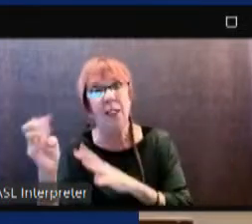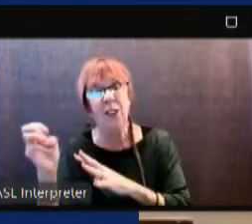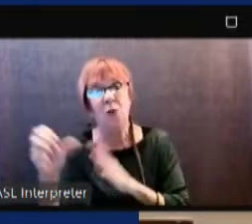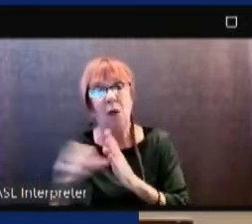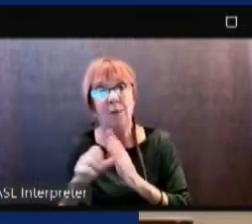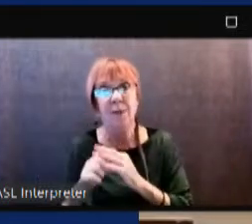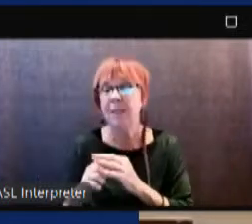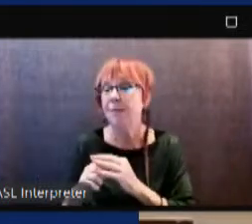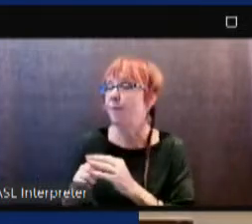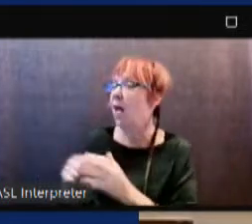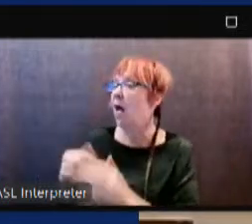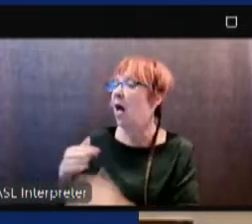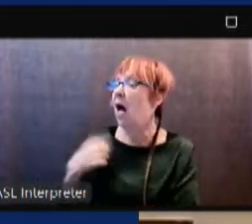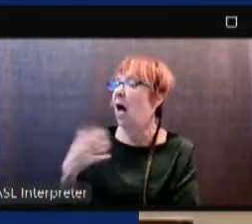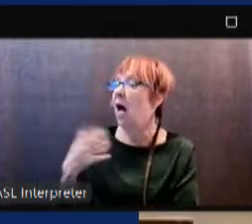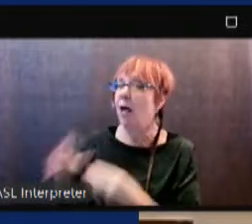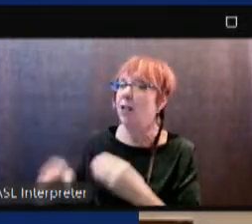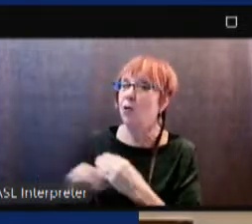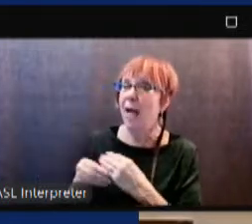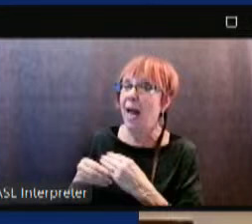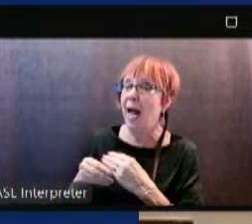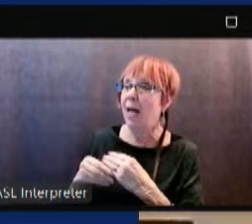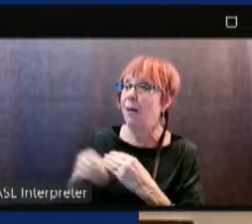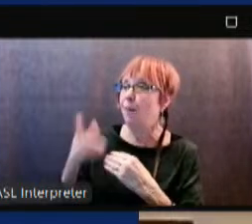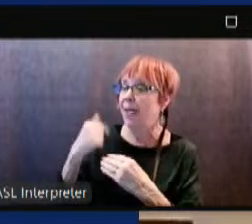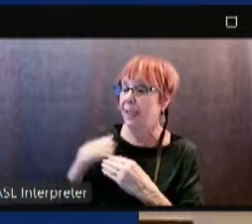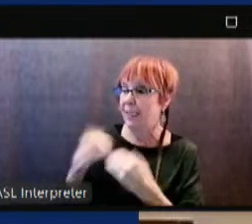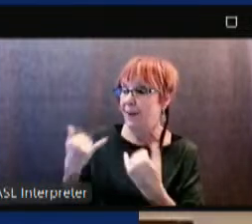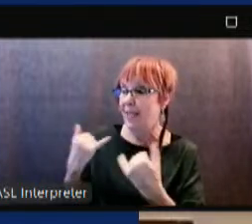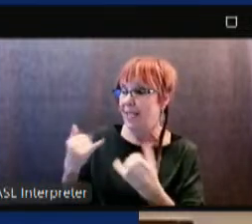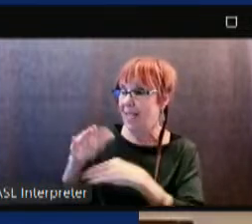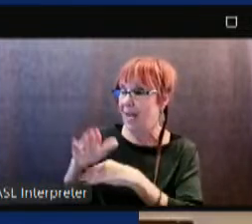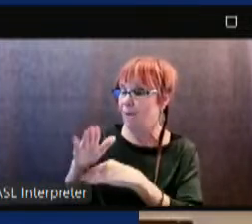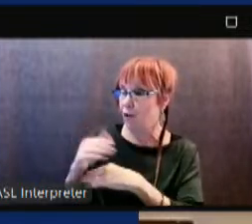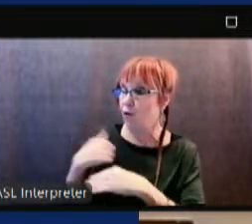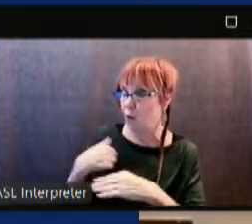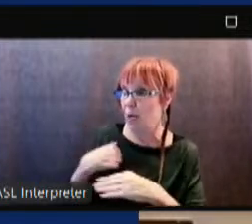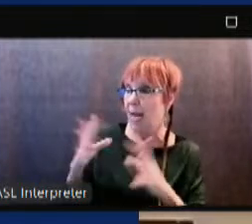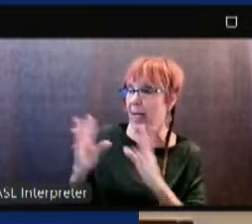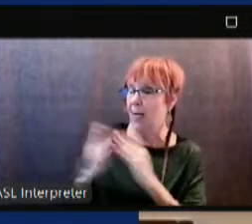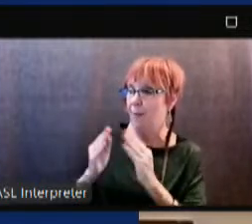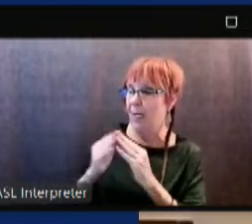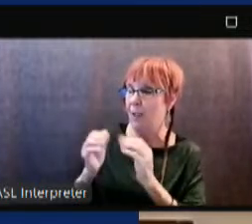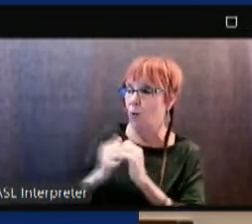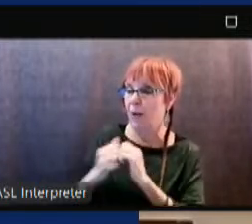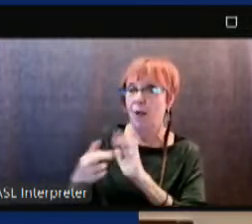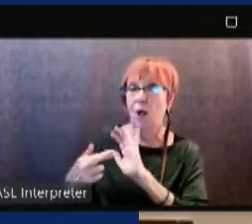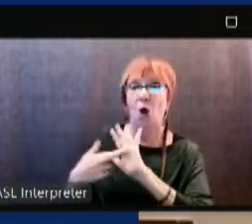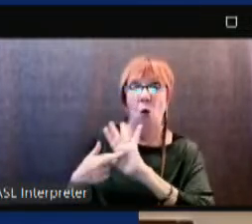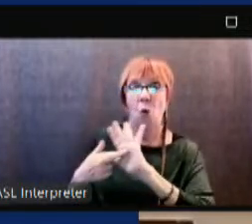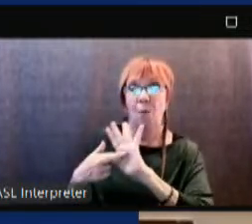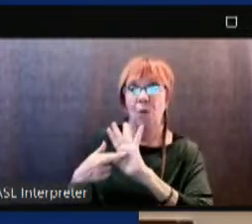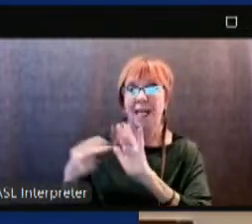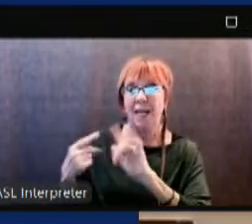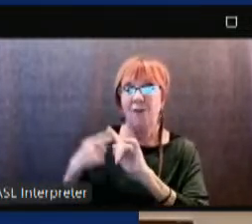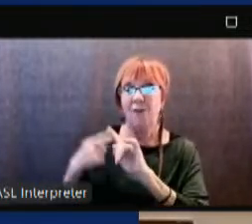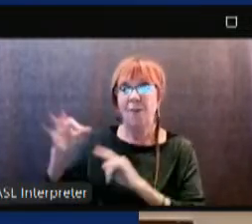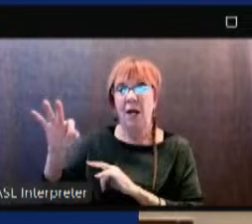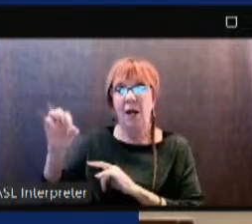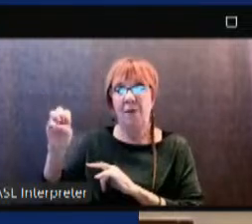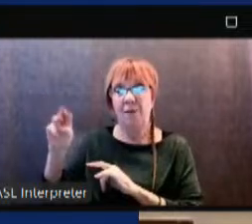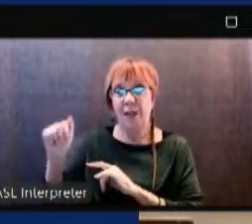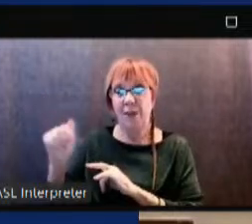to that, because this afternoon I was actually in a meeting with representatives from FEMA and